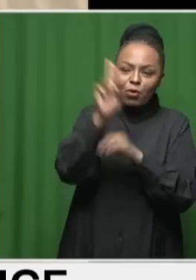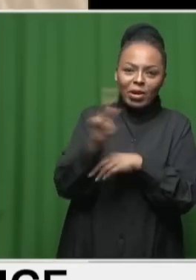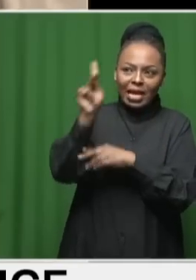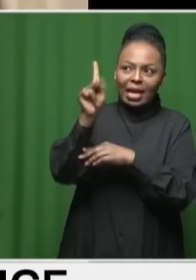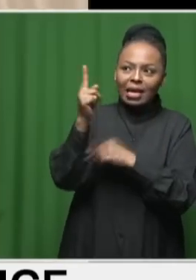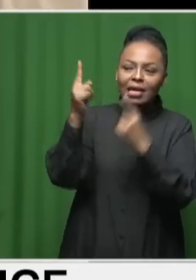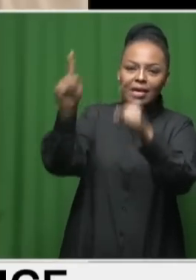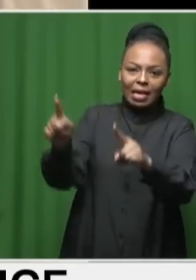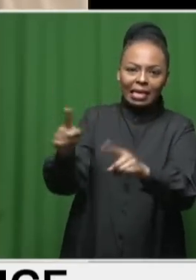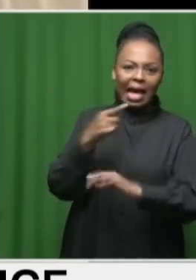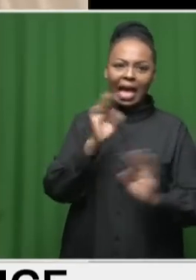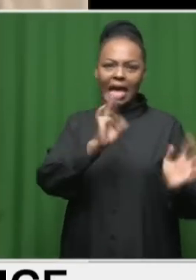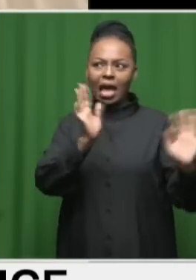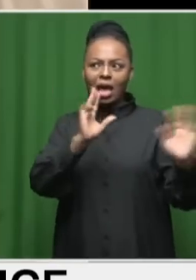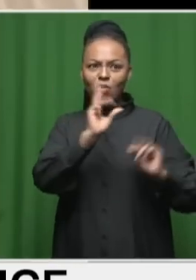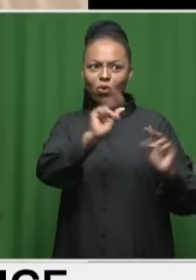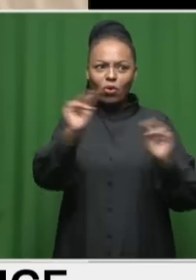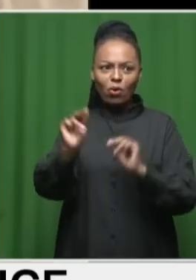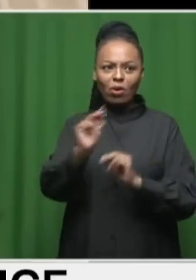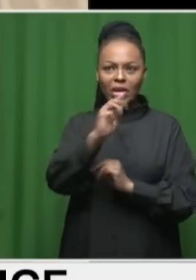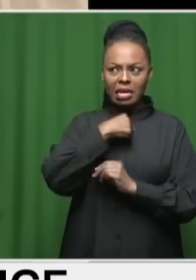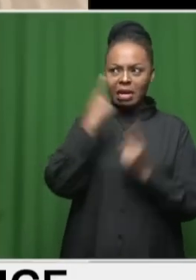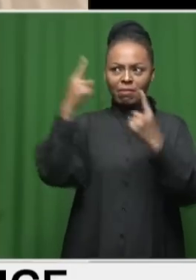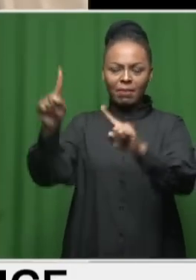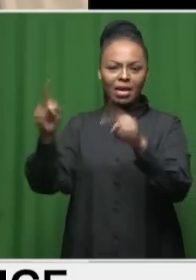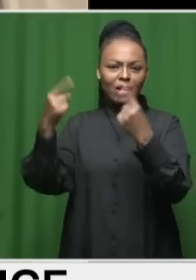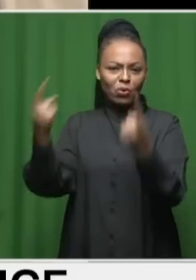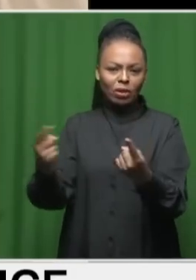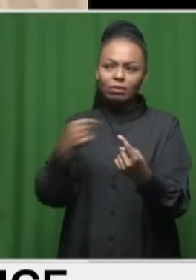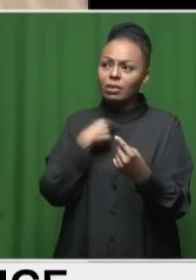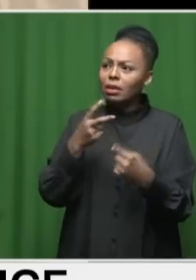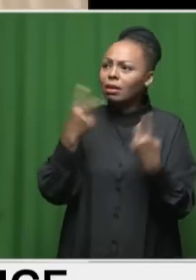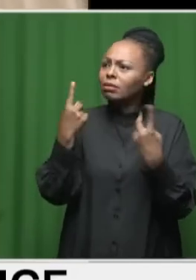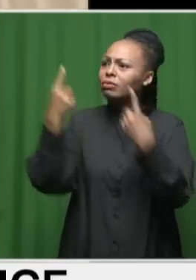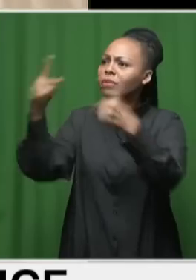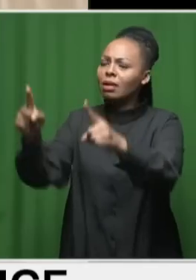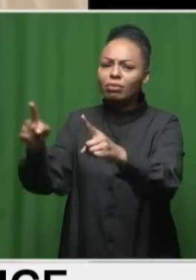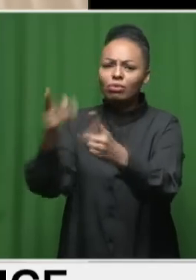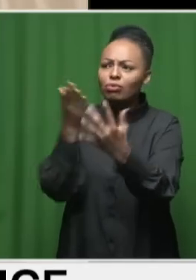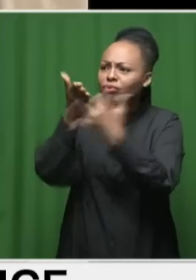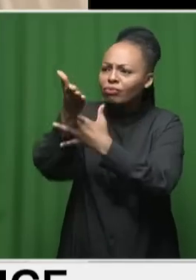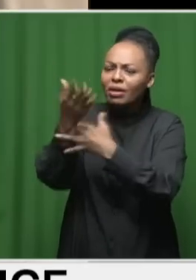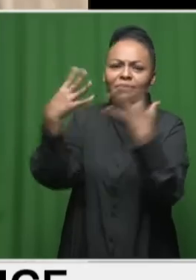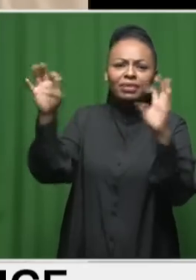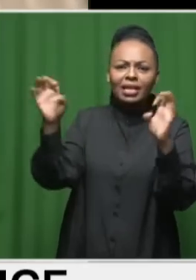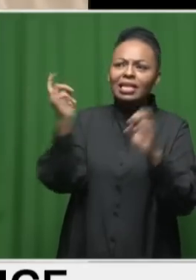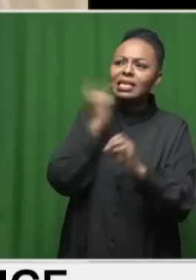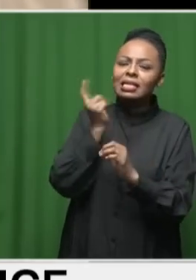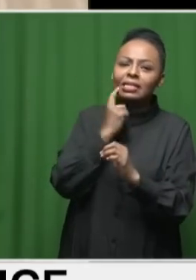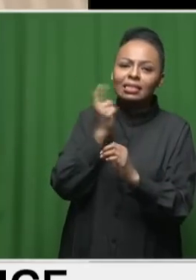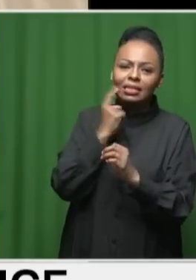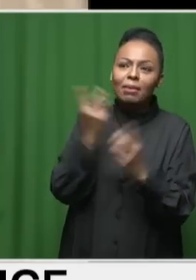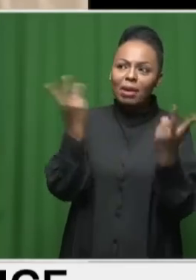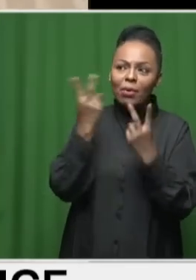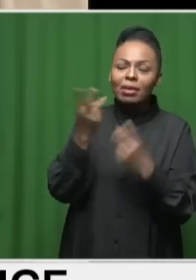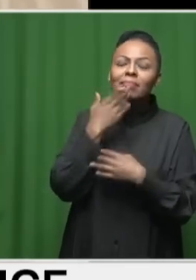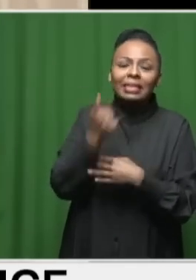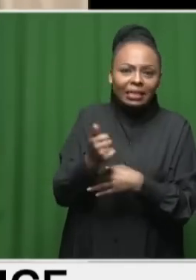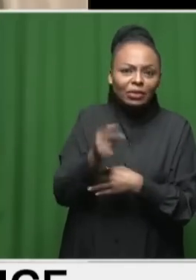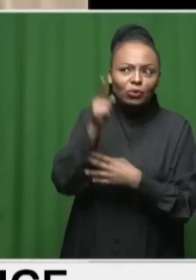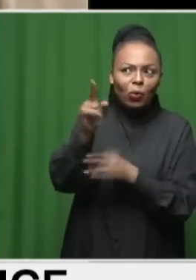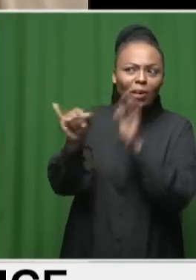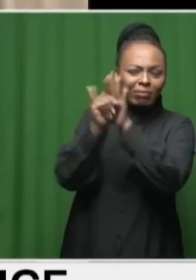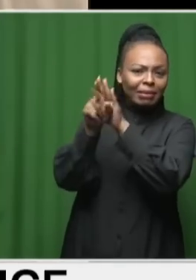but Mckenzie cannot come here. While I was visiting prisoners freely, that's number one. So people need to look into that place. And I'm